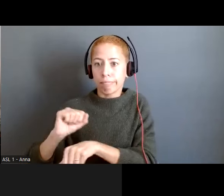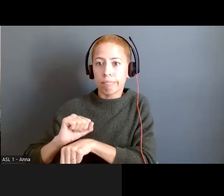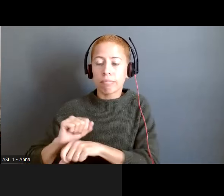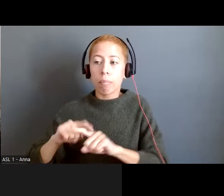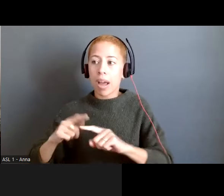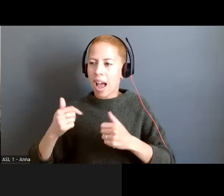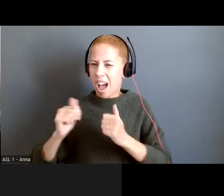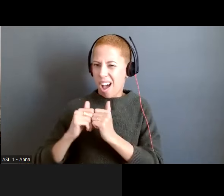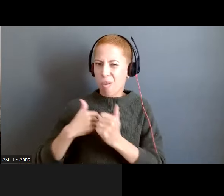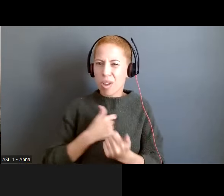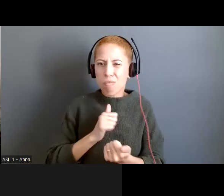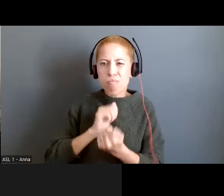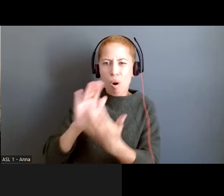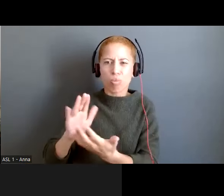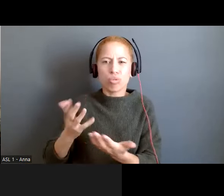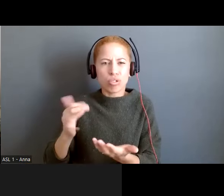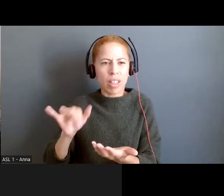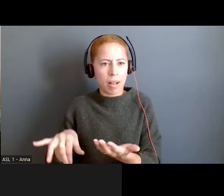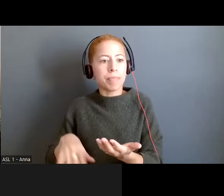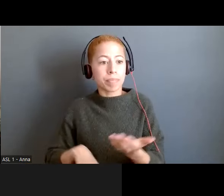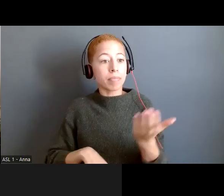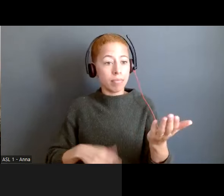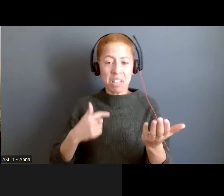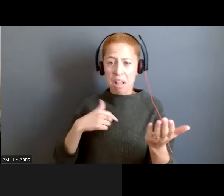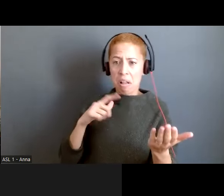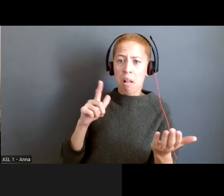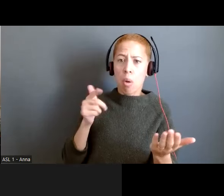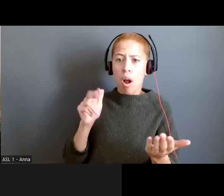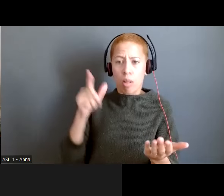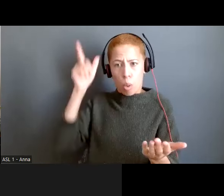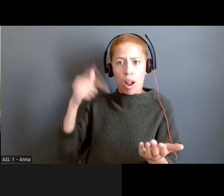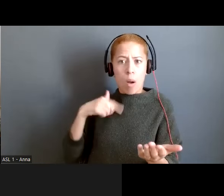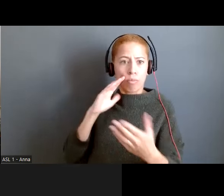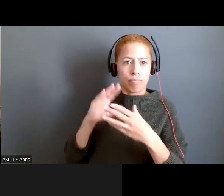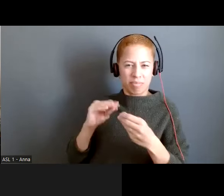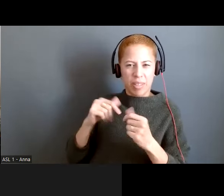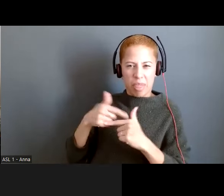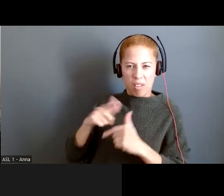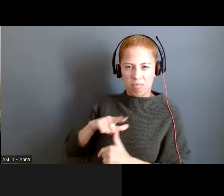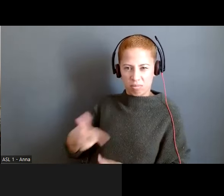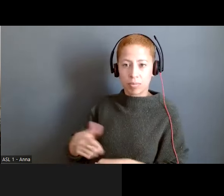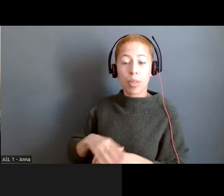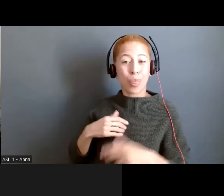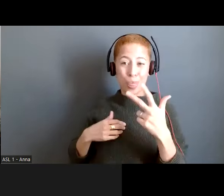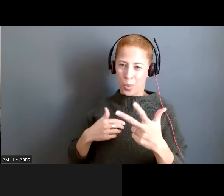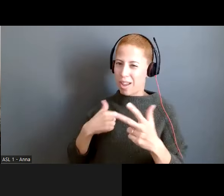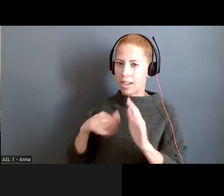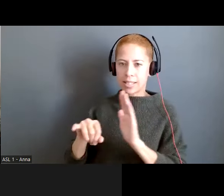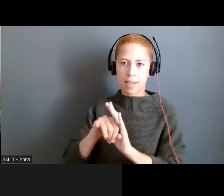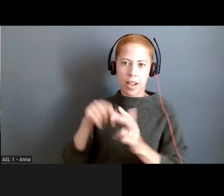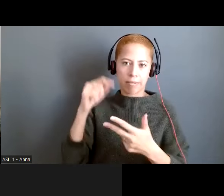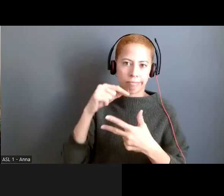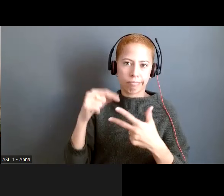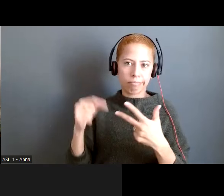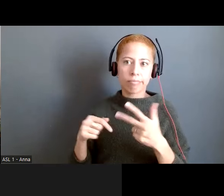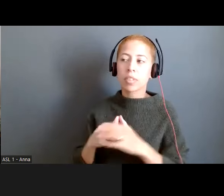take? I don't know what your opinion is. Maybe I'll just jump in and then turn it to Kathy. There's about 3 things that I would identify. One, it's very